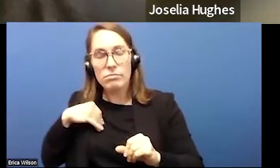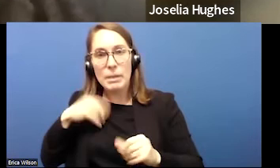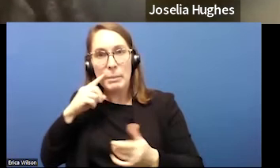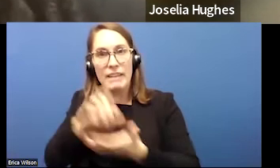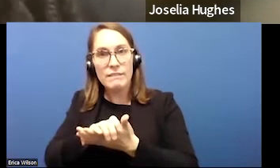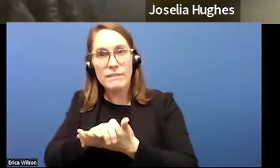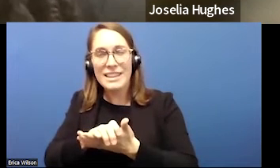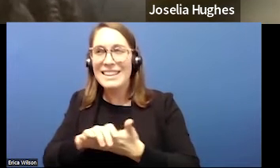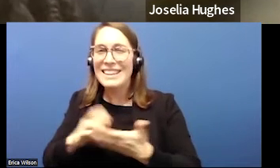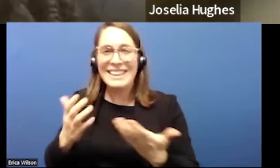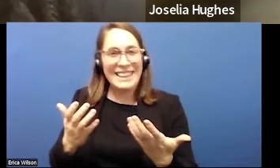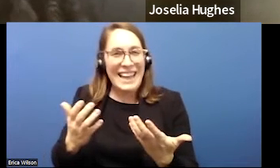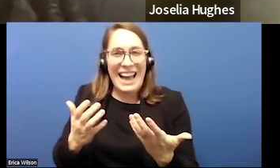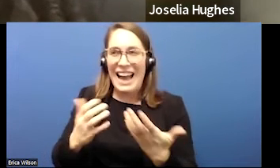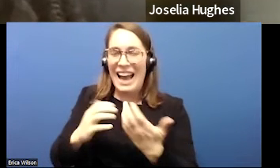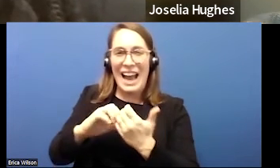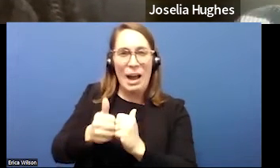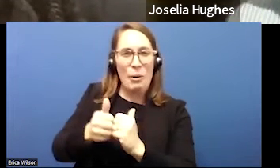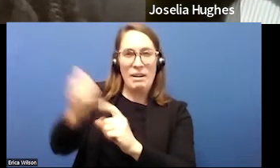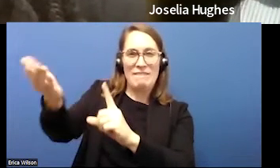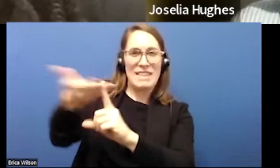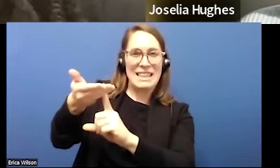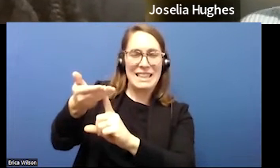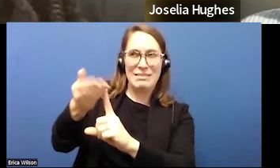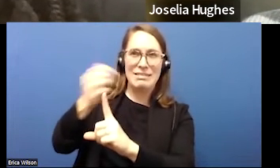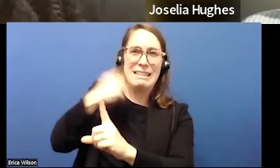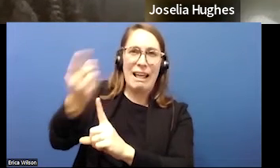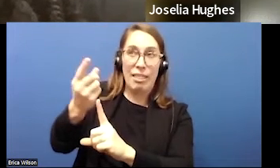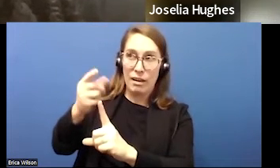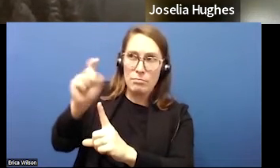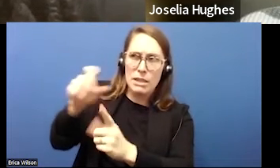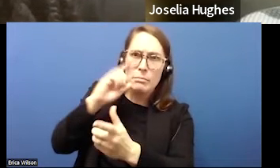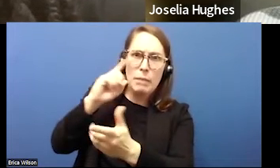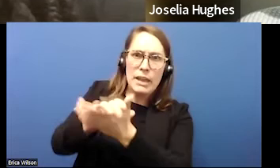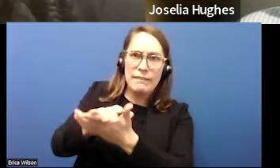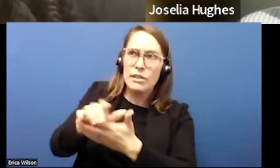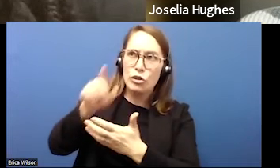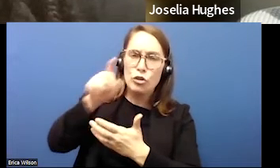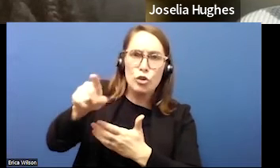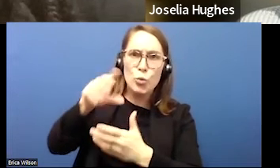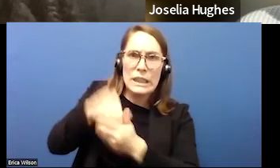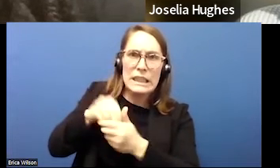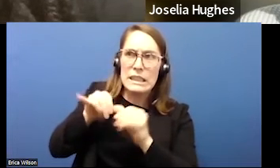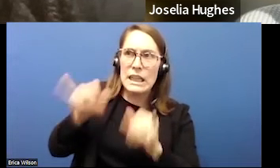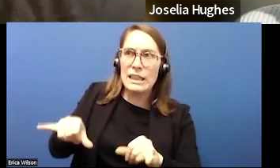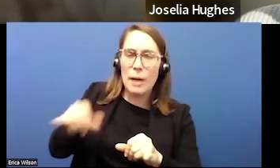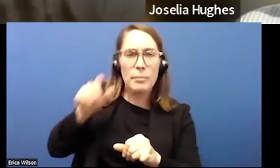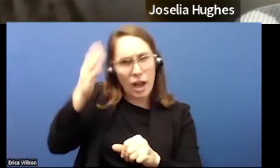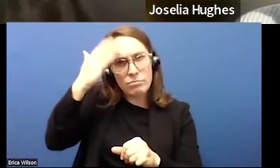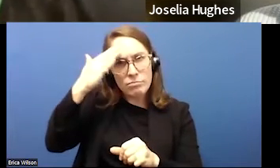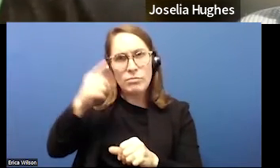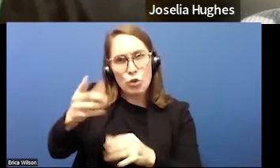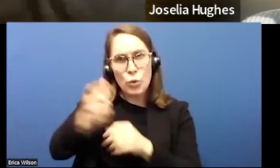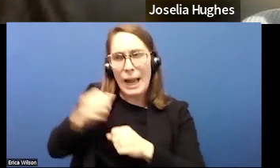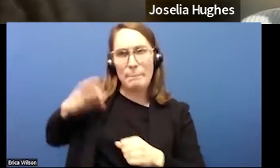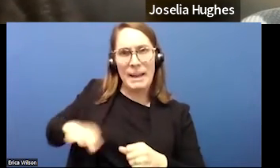And like you have to, and I don't know how you can convince someone to understand that they're in a system if the system is benefiting them in